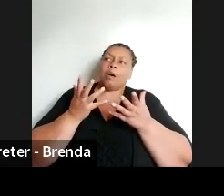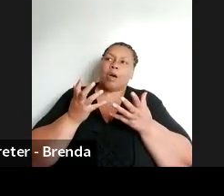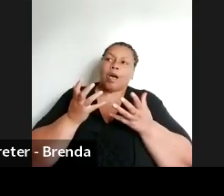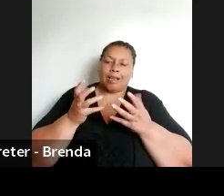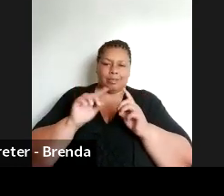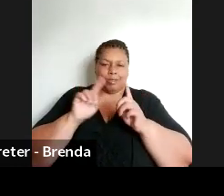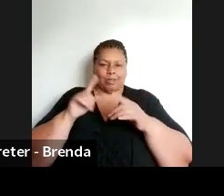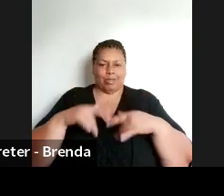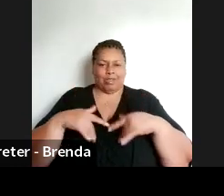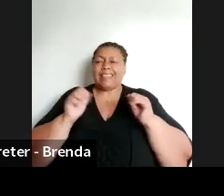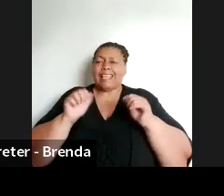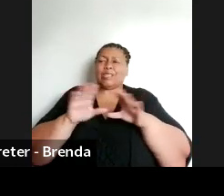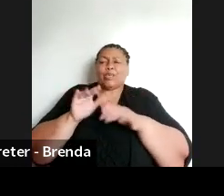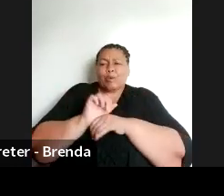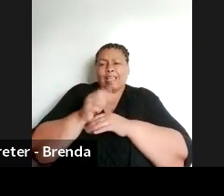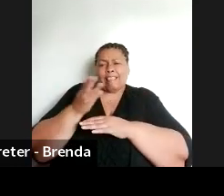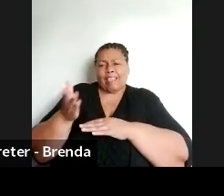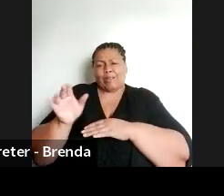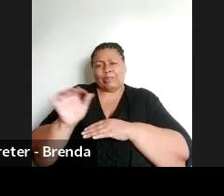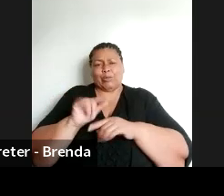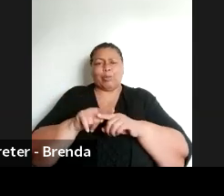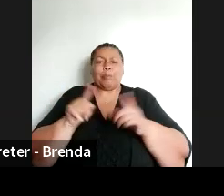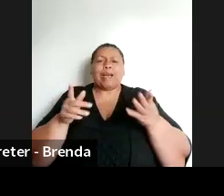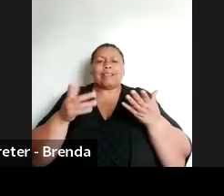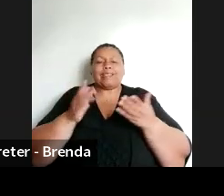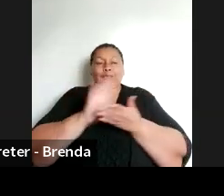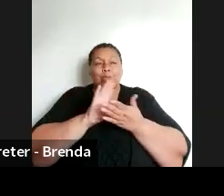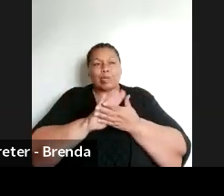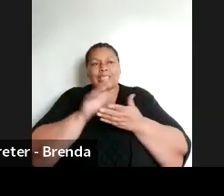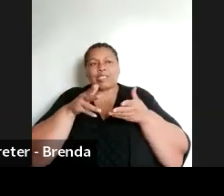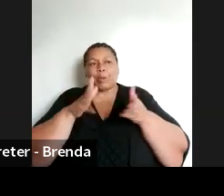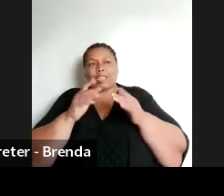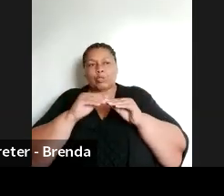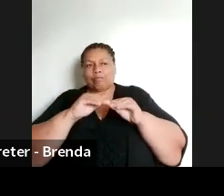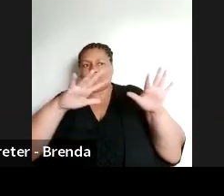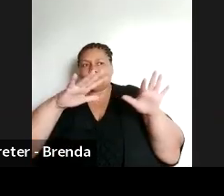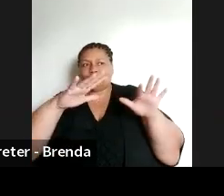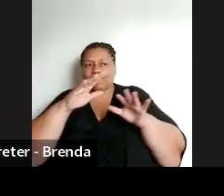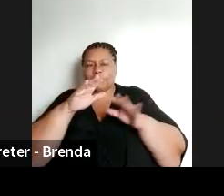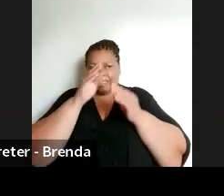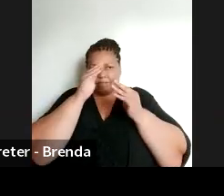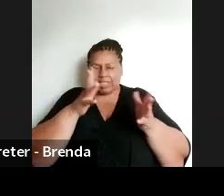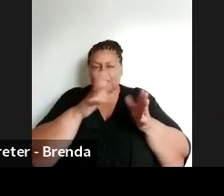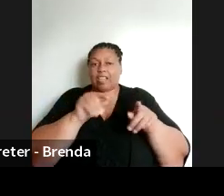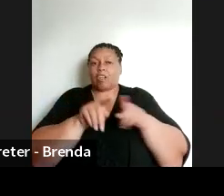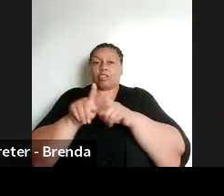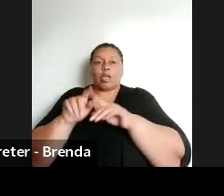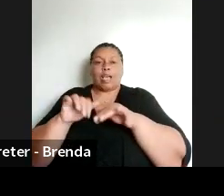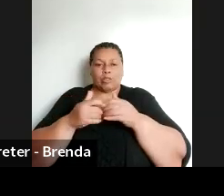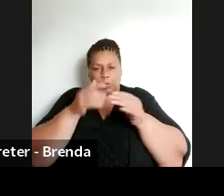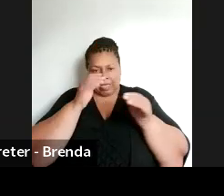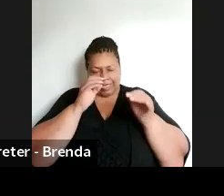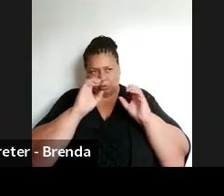there too. I just know it's hard to get them there. So schools is a way to disseminate it. And it's also a way to educate youth without disabilities as